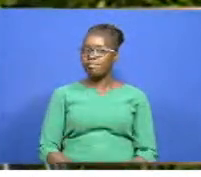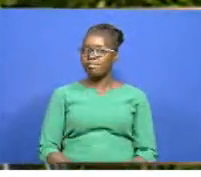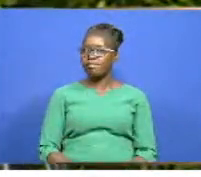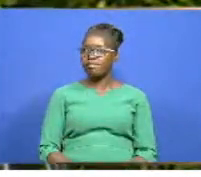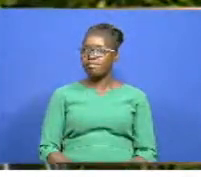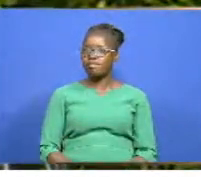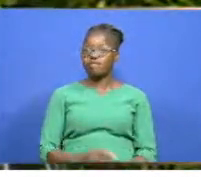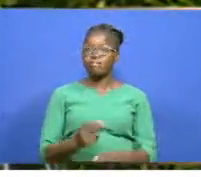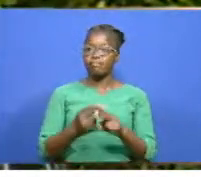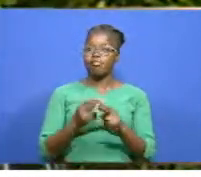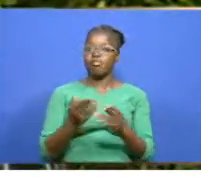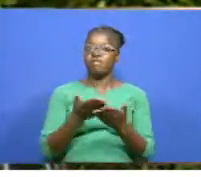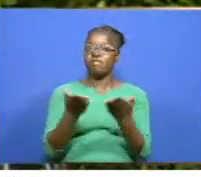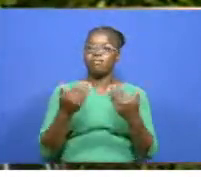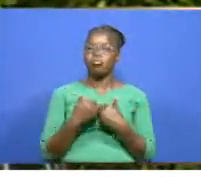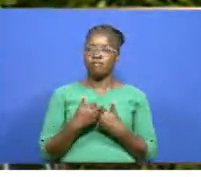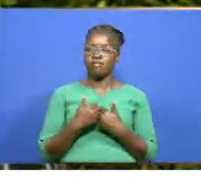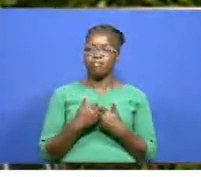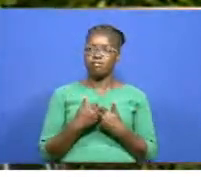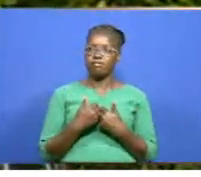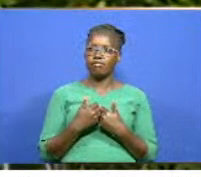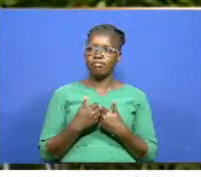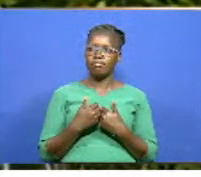have their names.